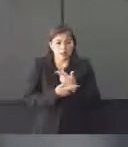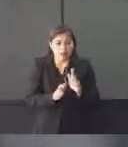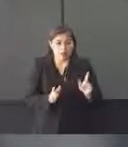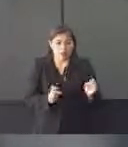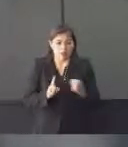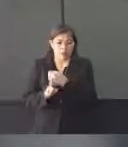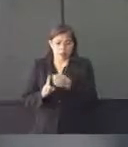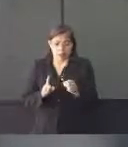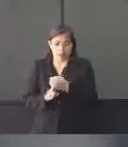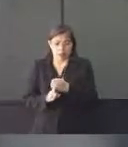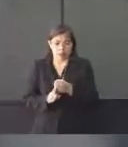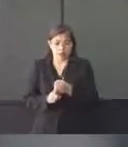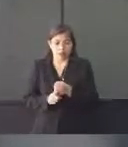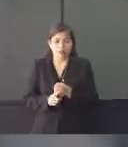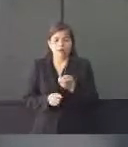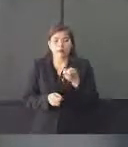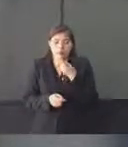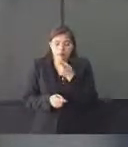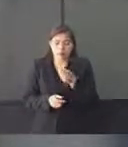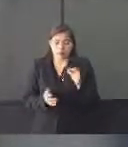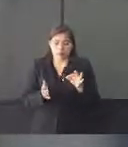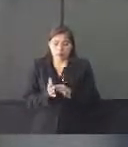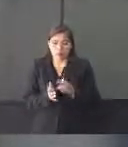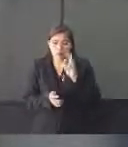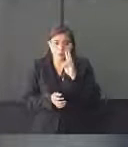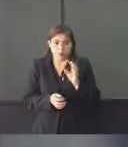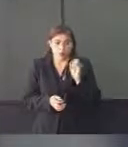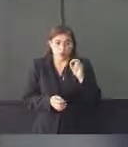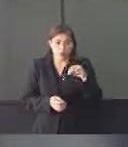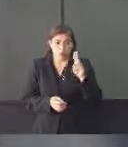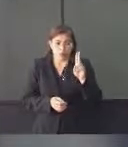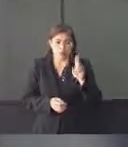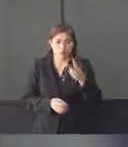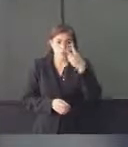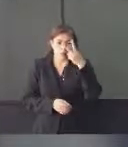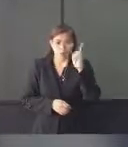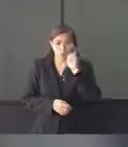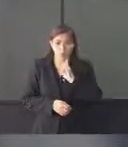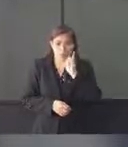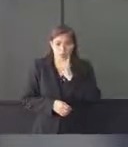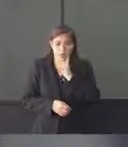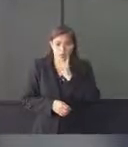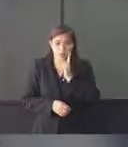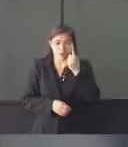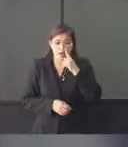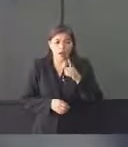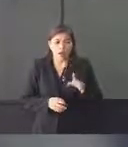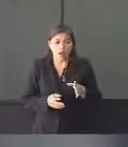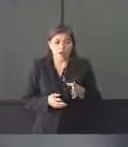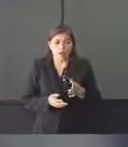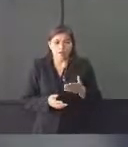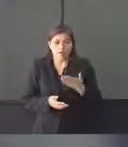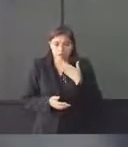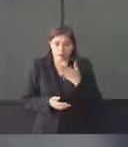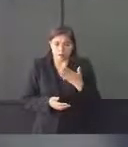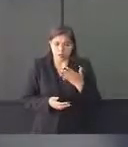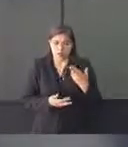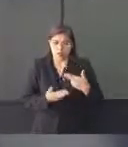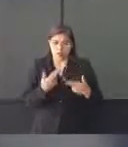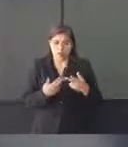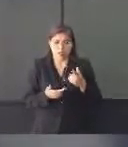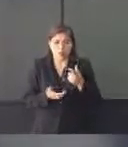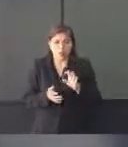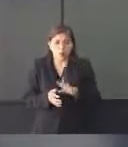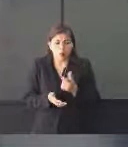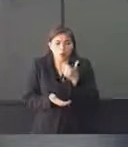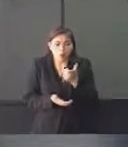into a violence-free space. So from the point of view of women, their recovery and the